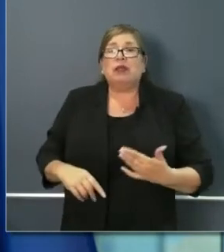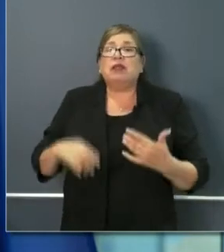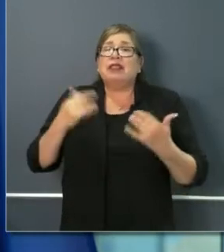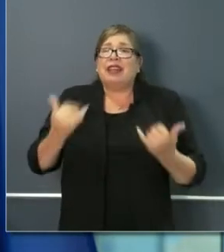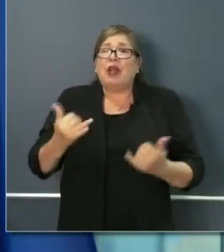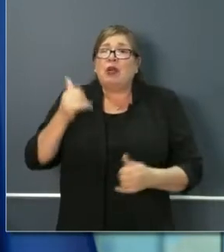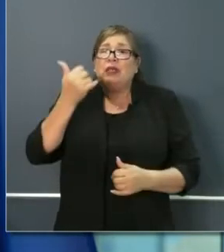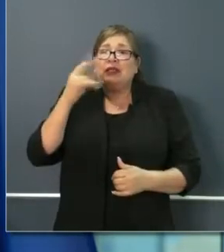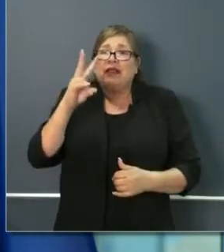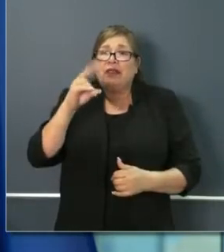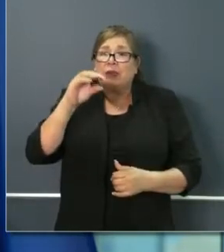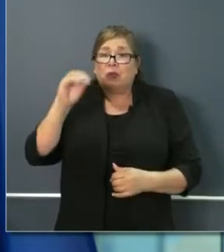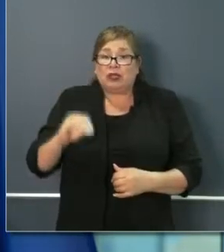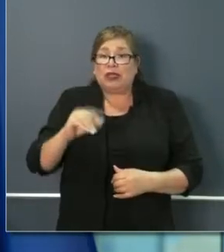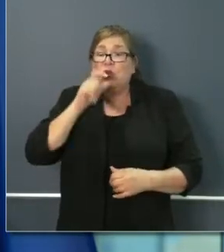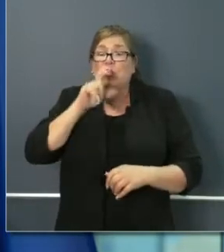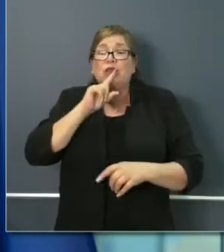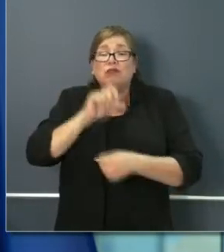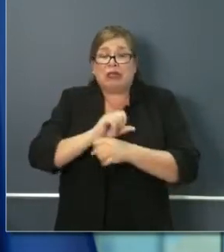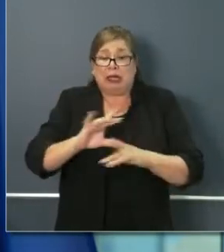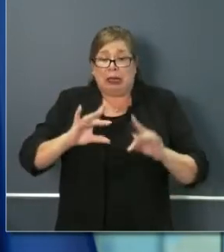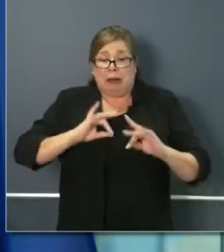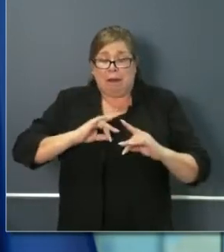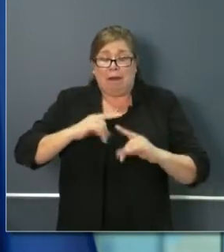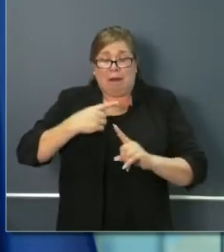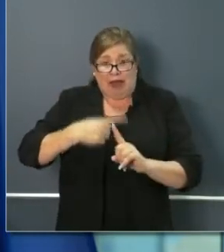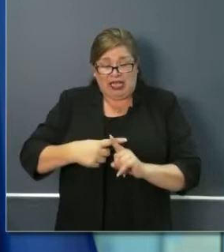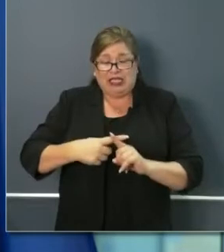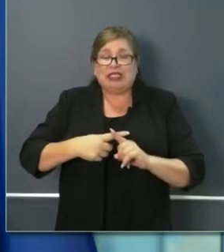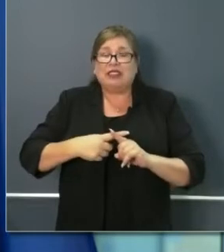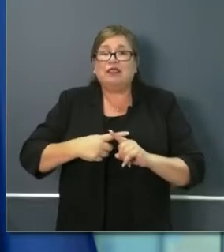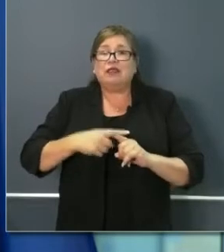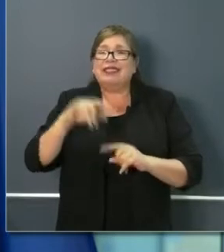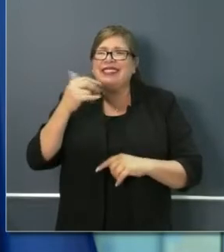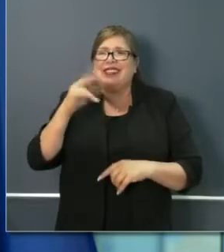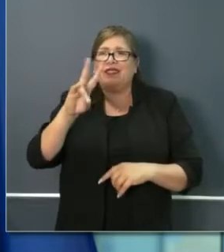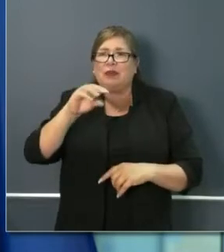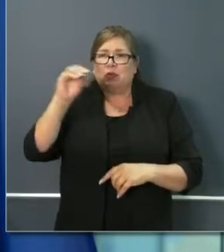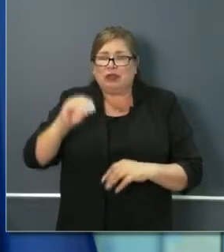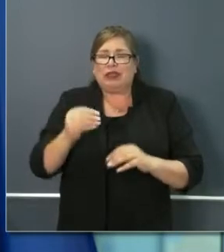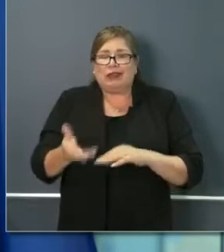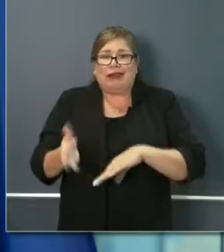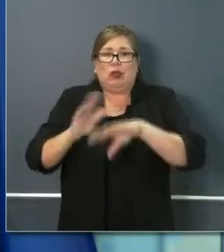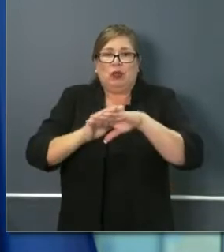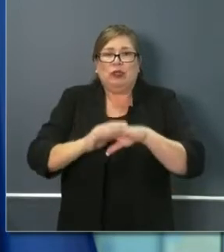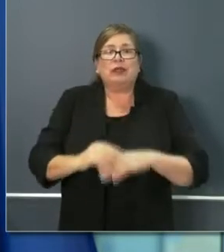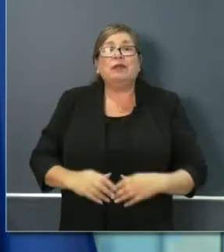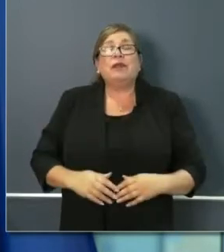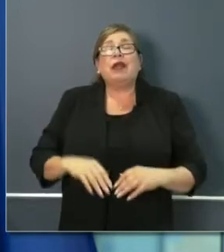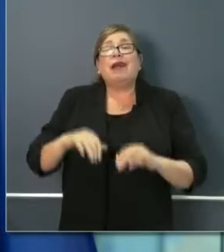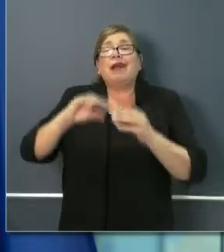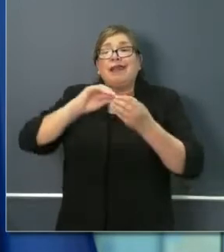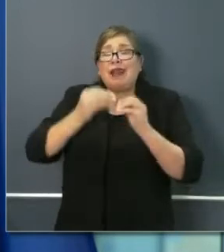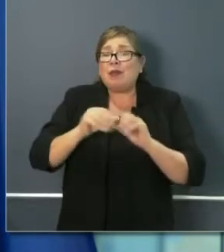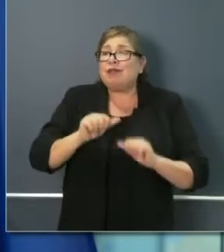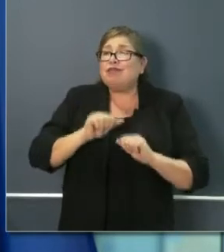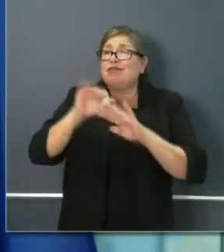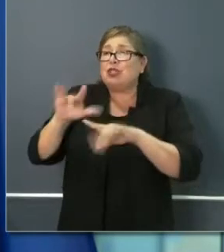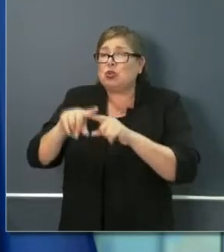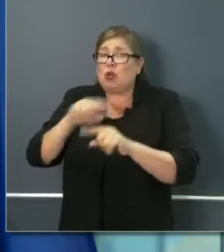17%, the number of hospitalization, the percentage increase, when I'm now looking at the percentage of 13%, ICU